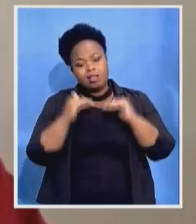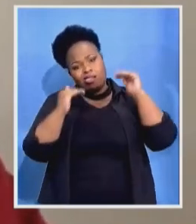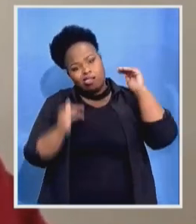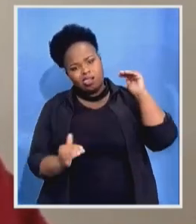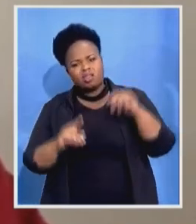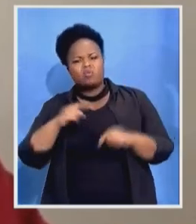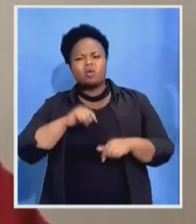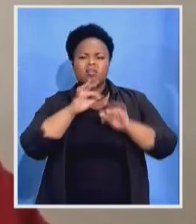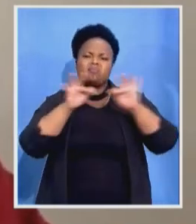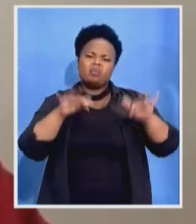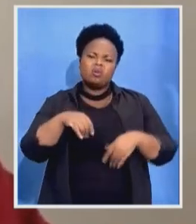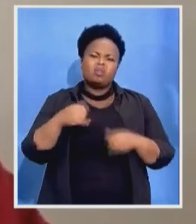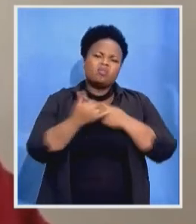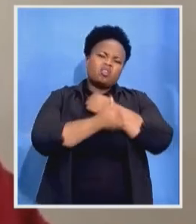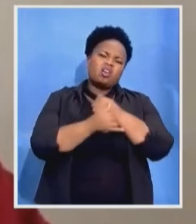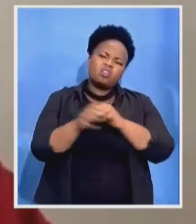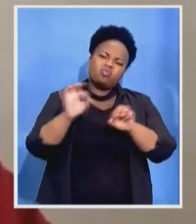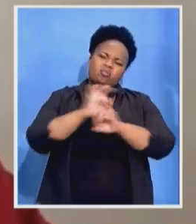economy is doing.